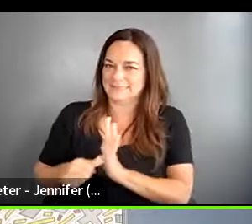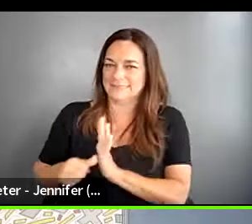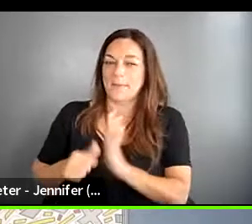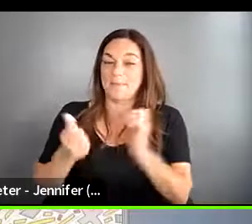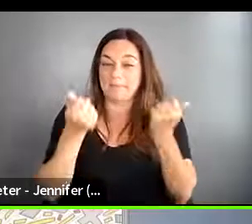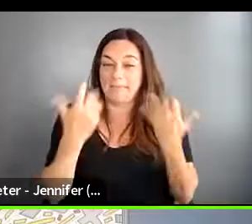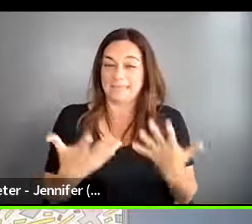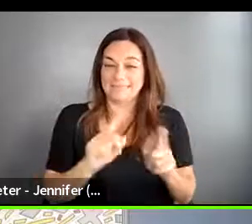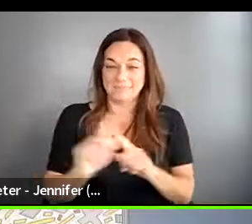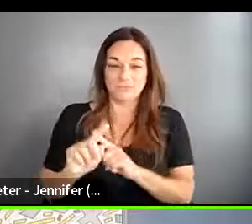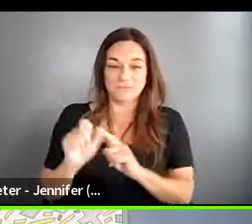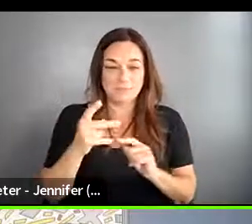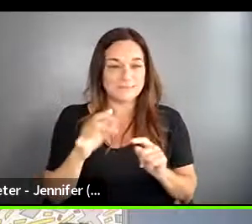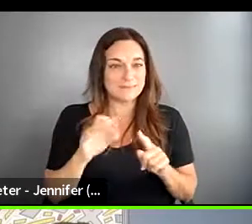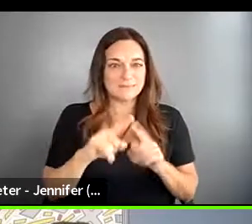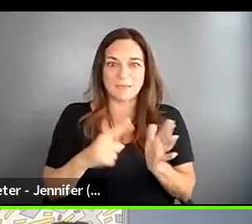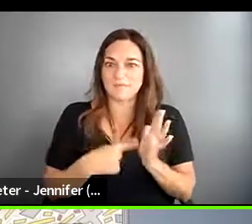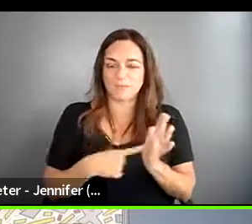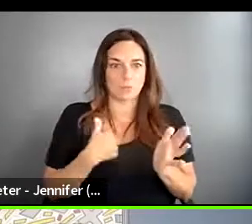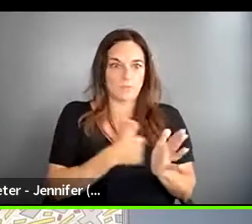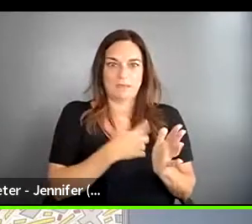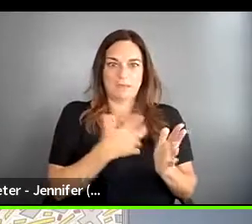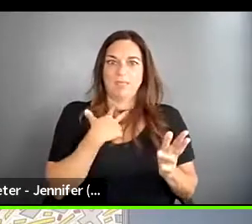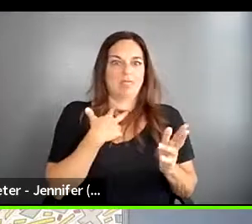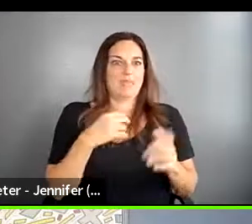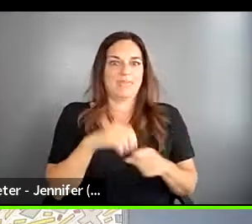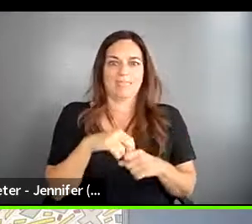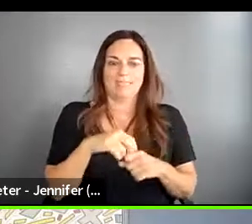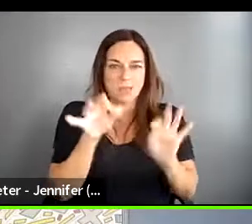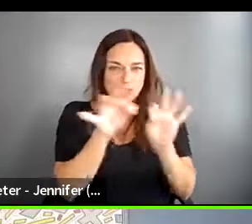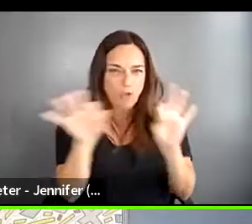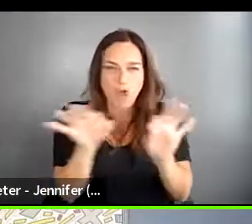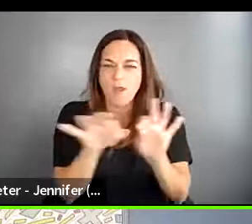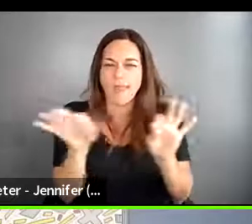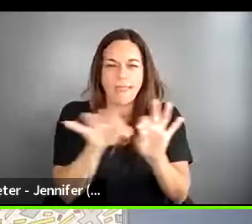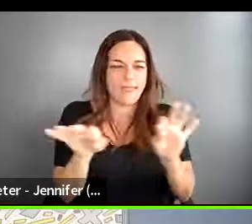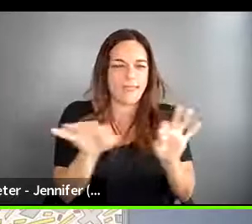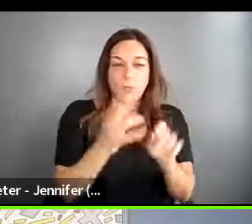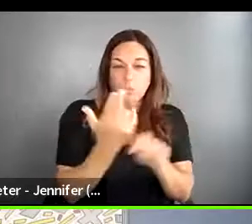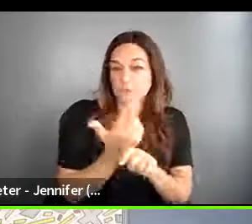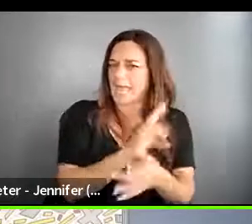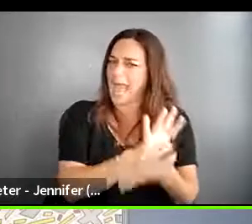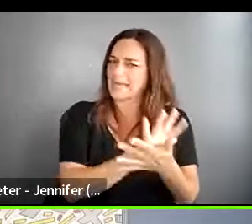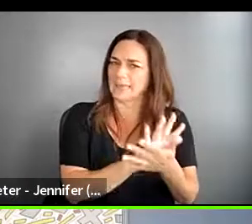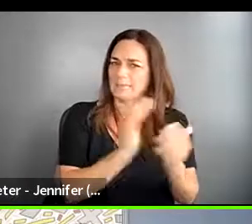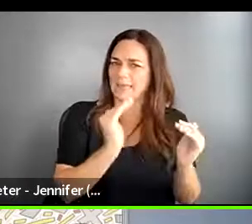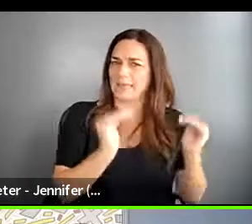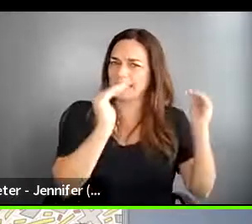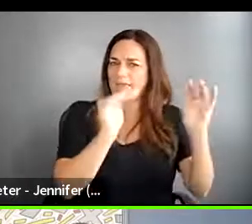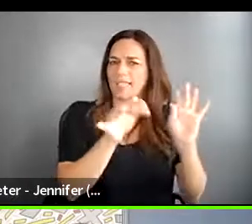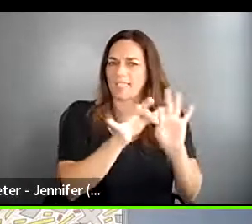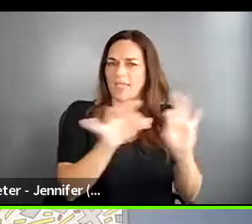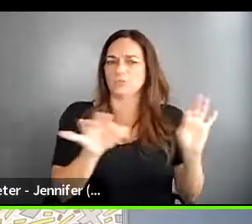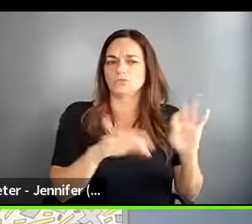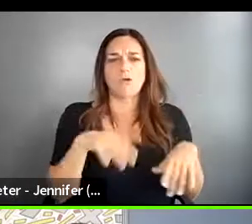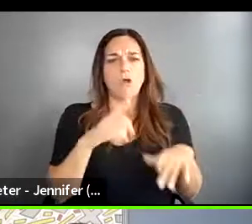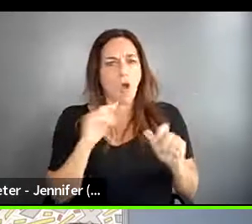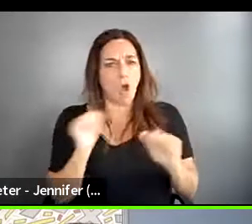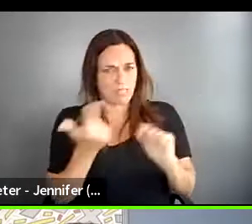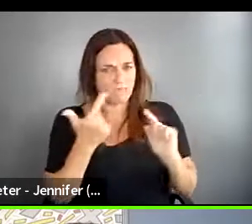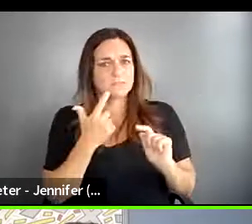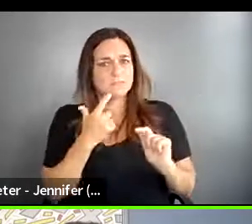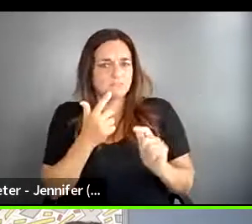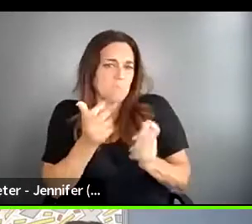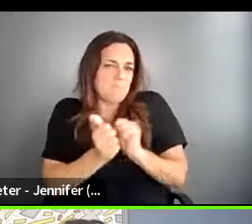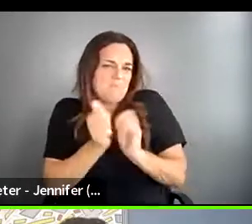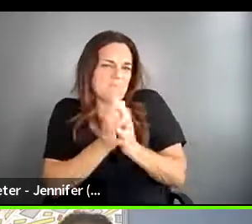I think sometimes we get so caught up in the jargon and utilizing academic language. A lot of us are in those academic spaces and,